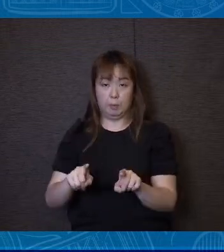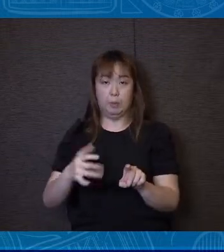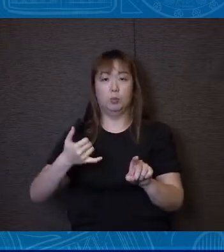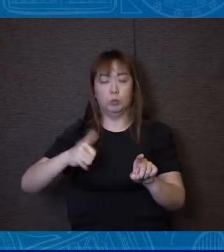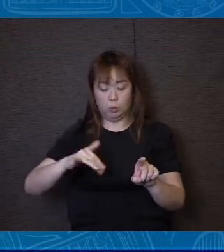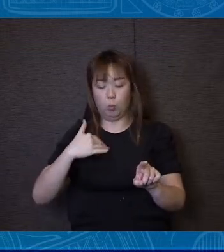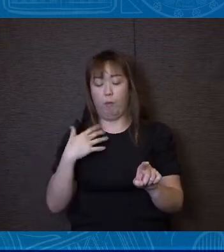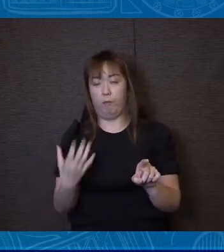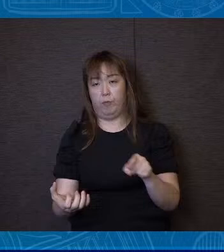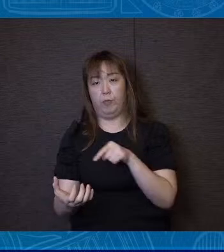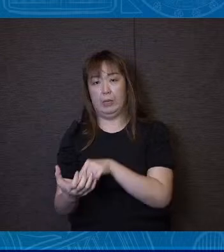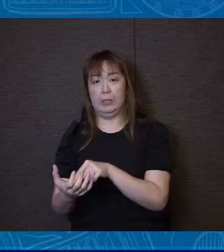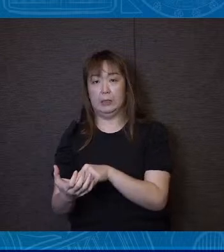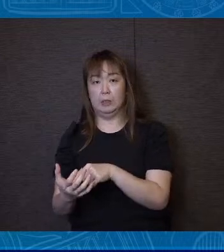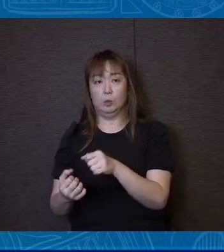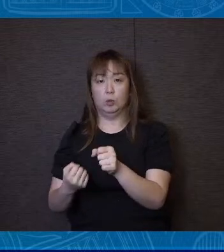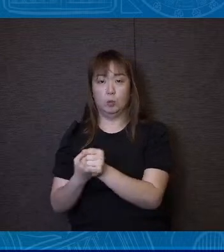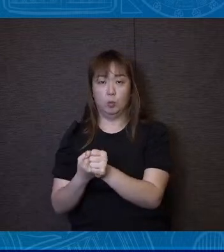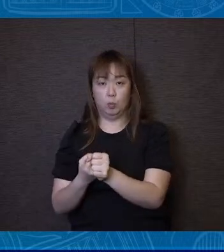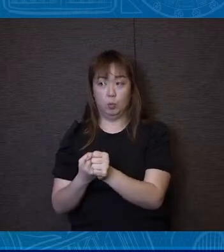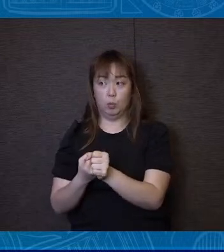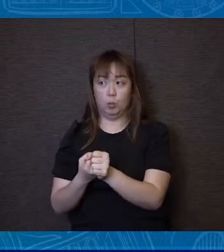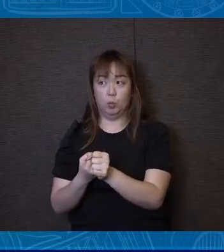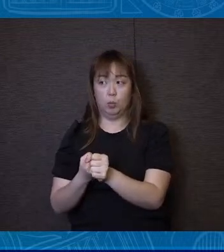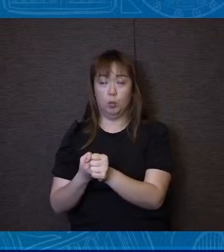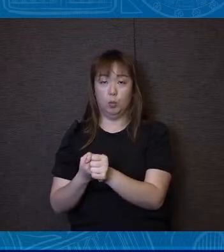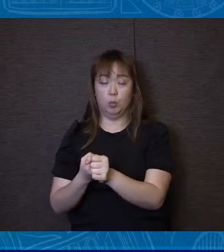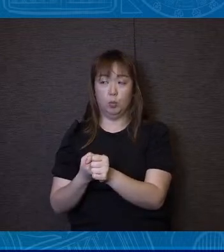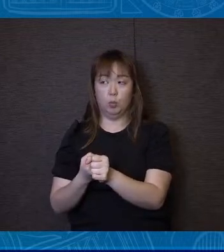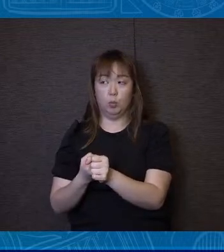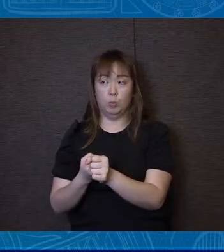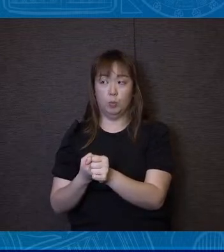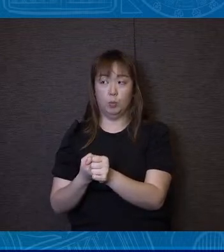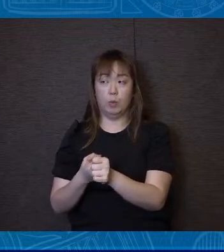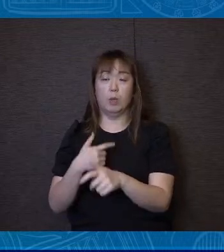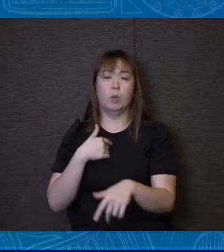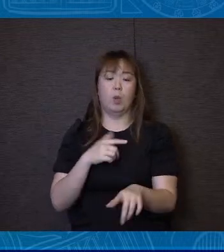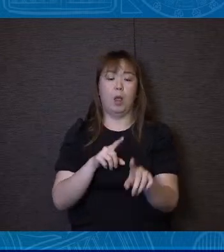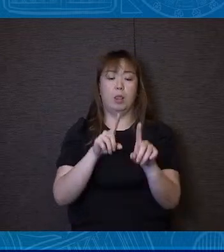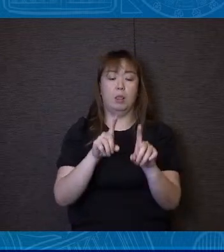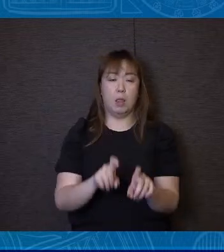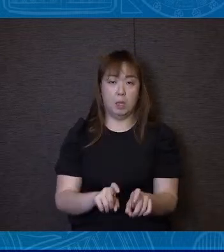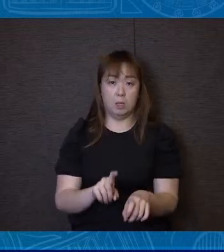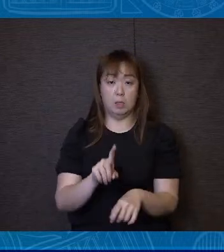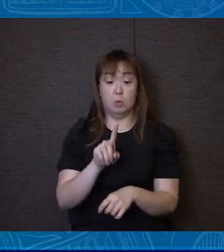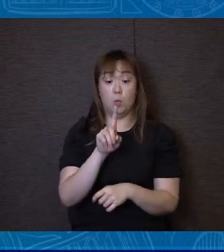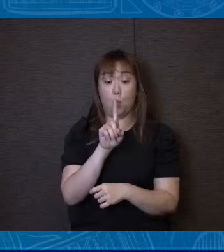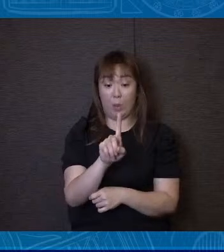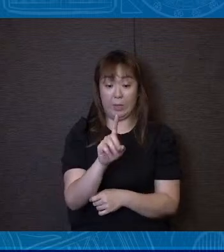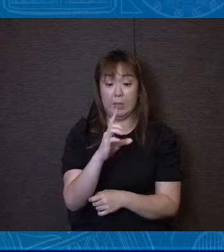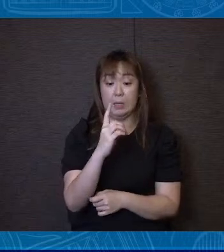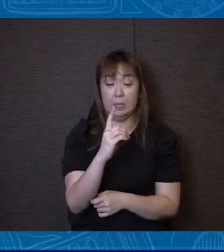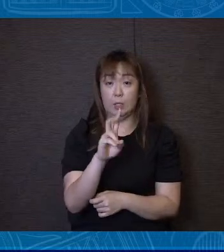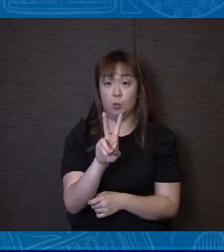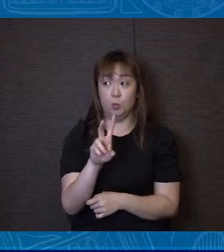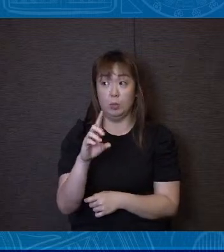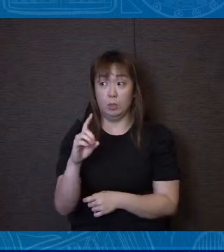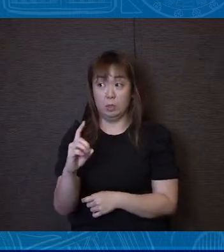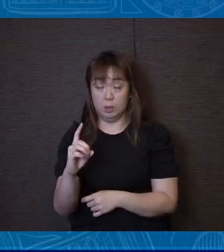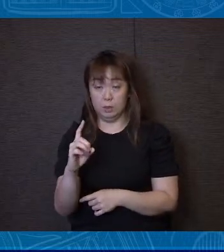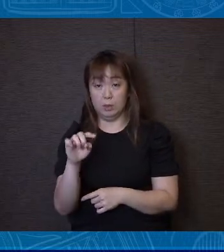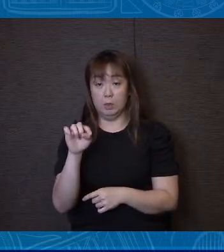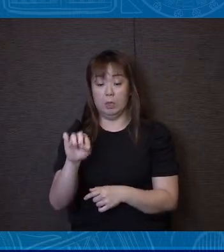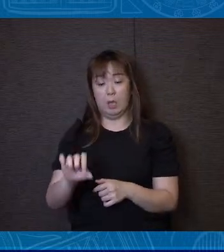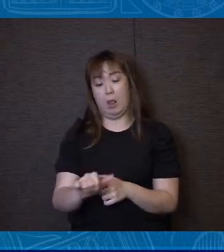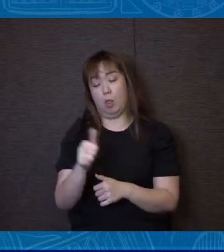capability that we can leverage on. And we have also tested one D2D with another